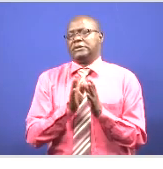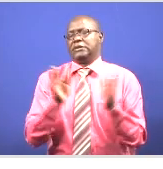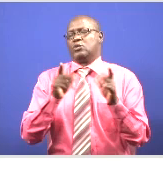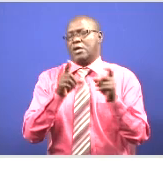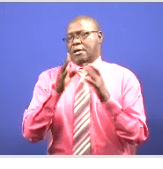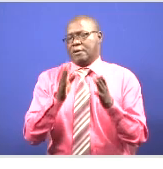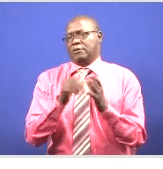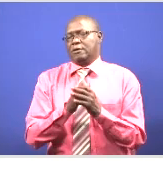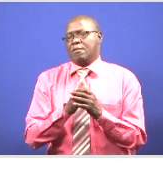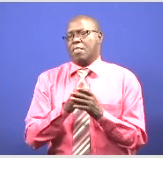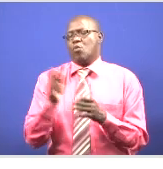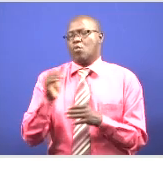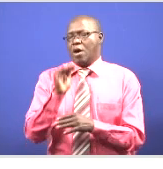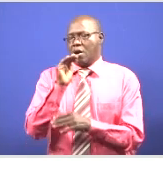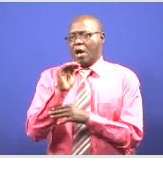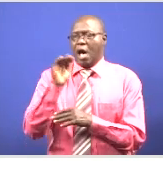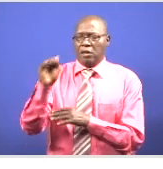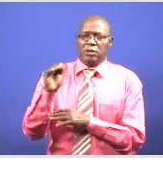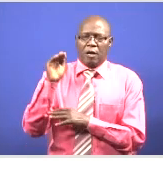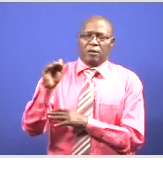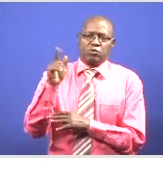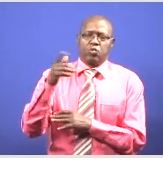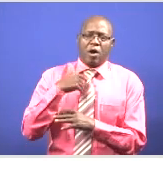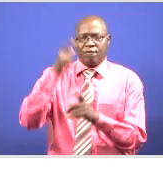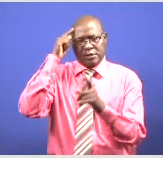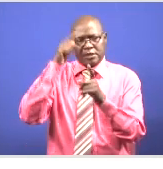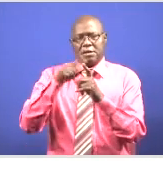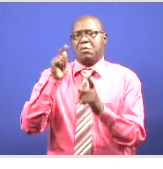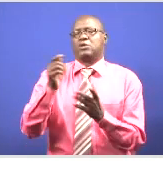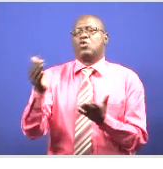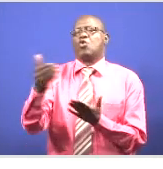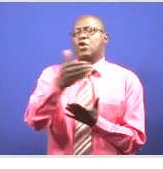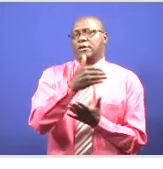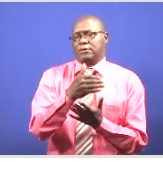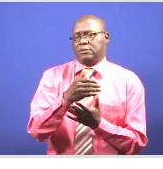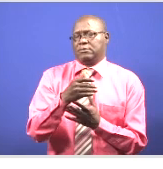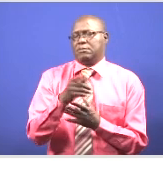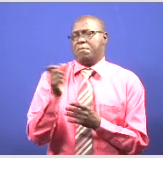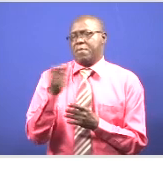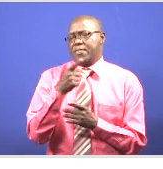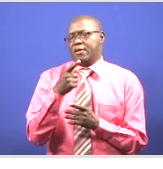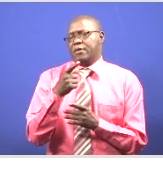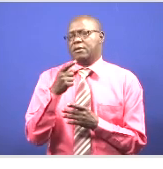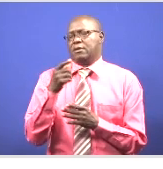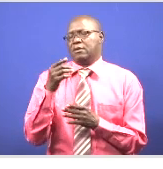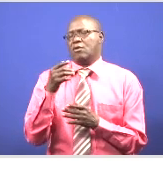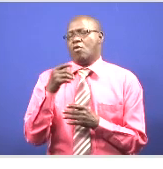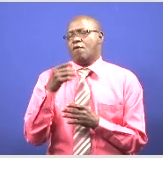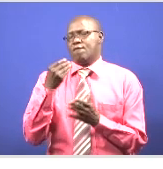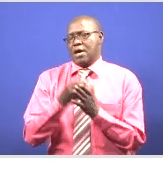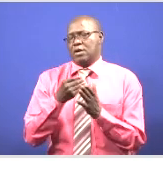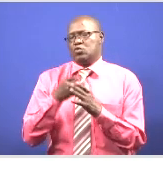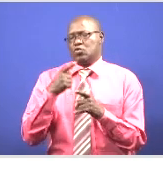we have given you a target as KRA that you need to collect. By the end of this financial year, we need you to collect